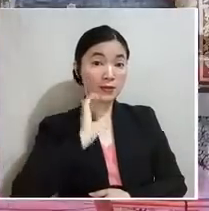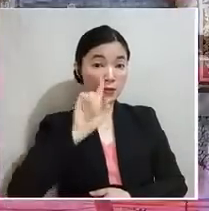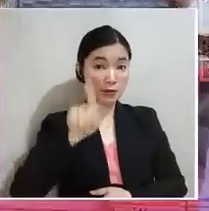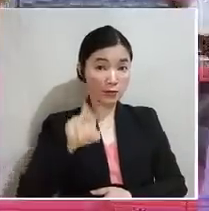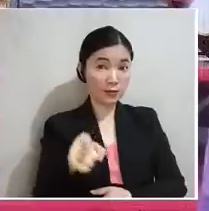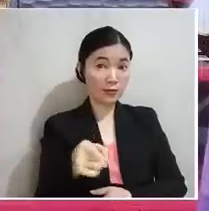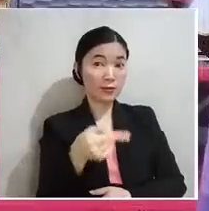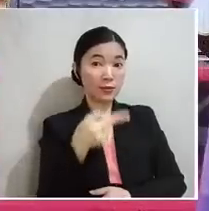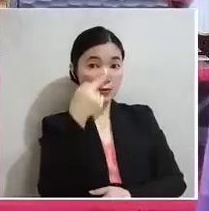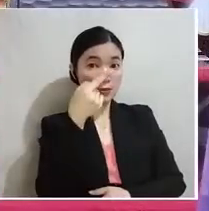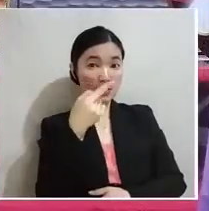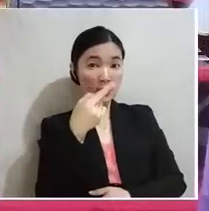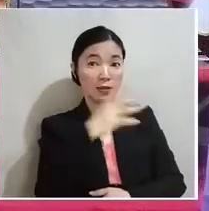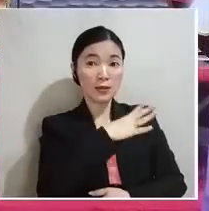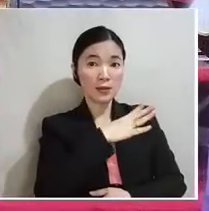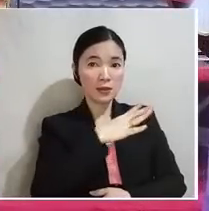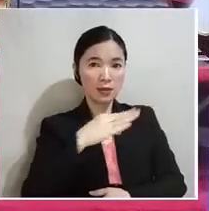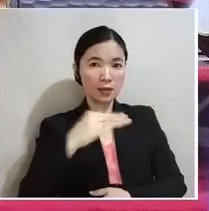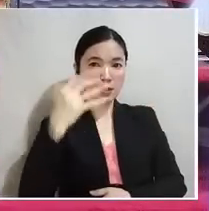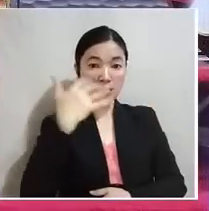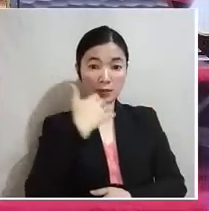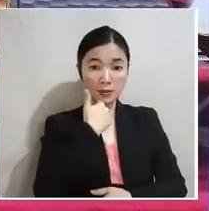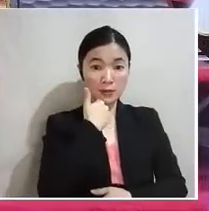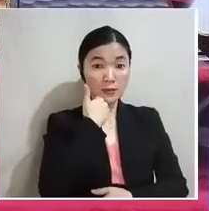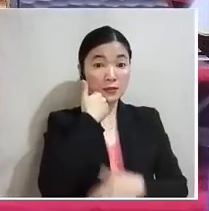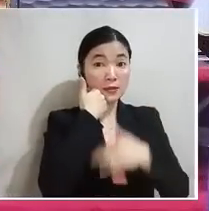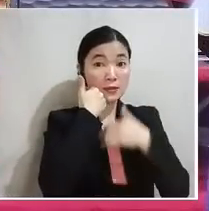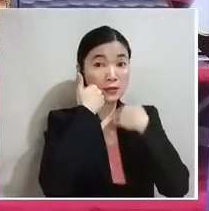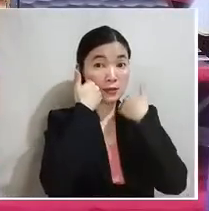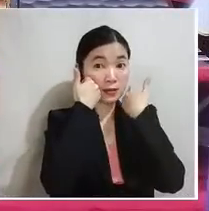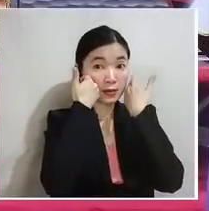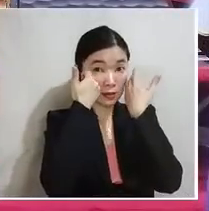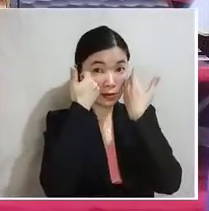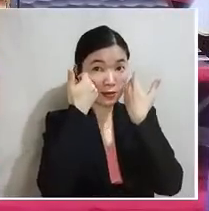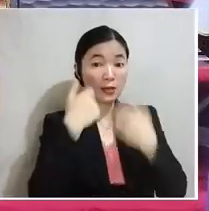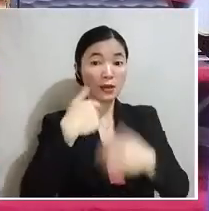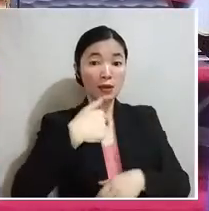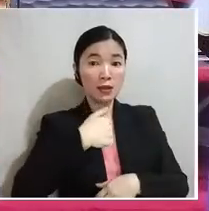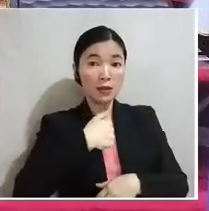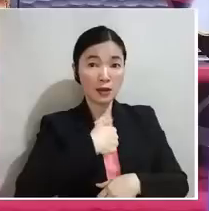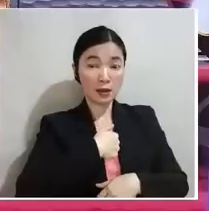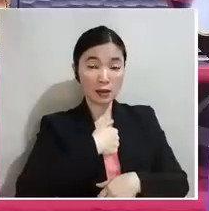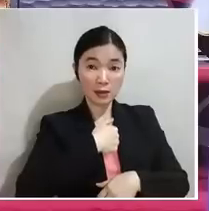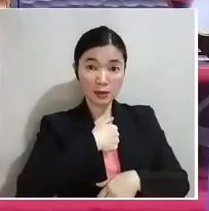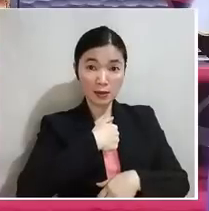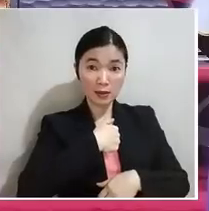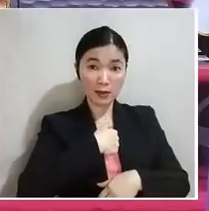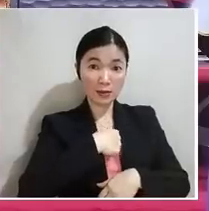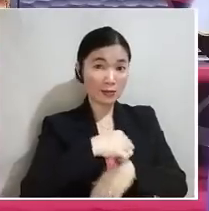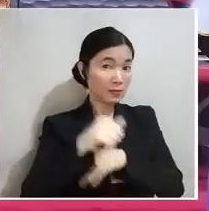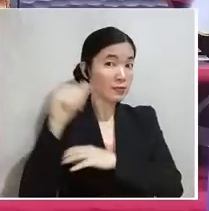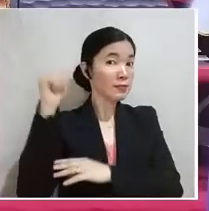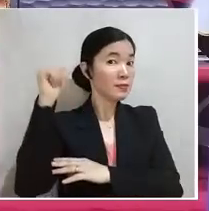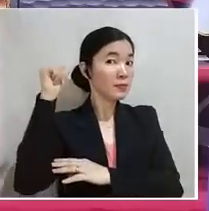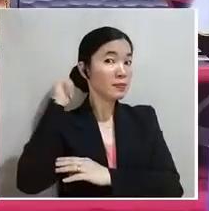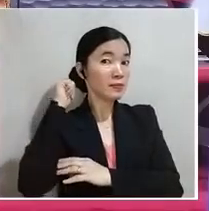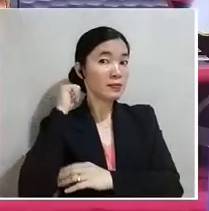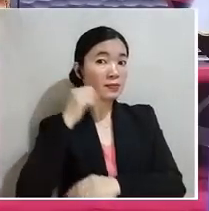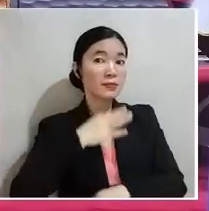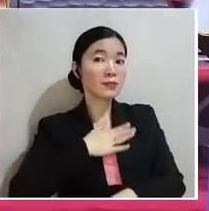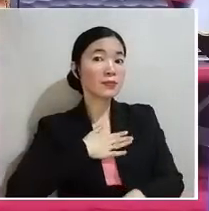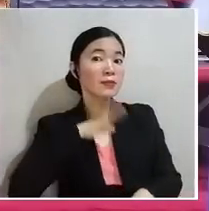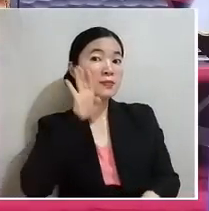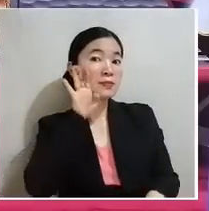my face. I have become an outcast to my brothers, a stranger to